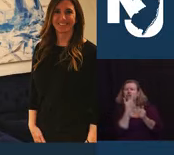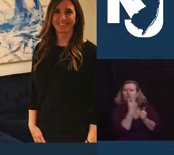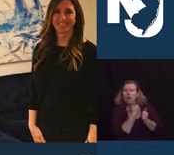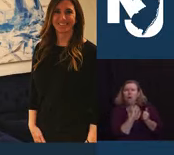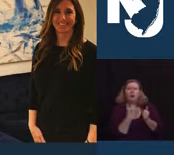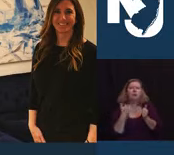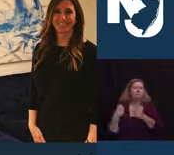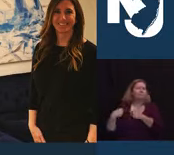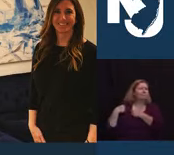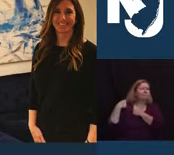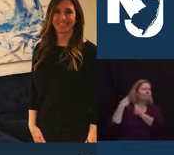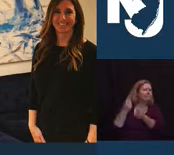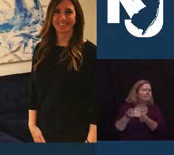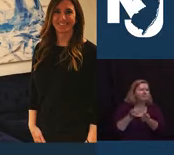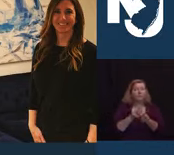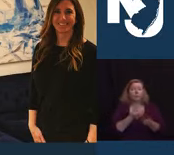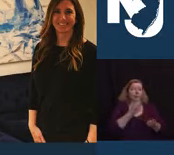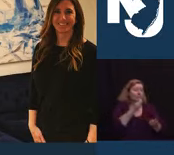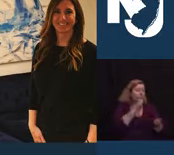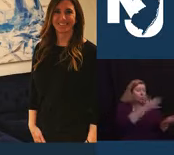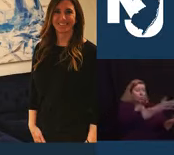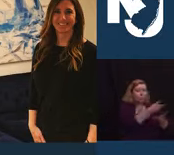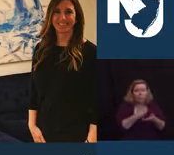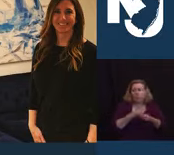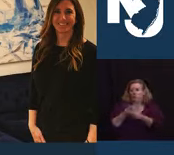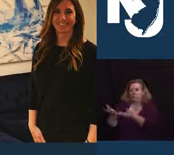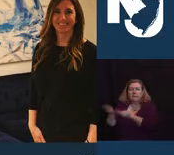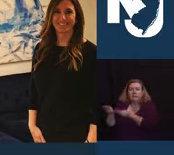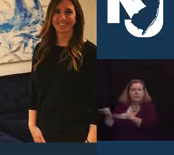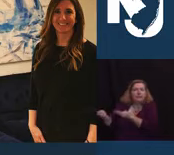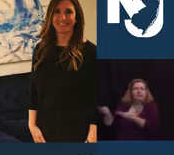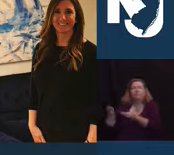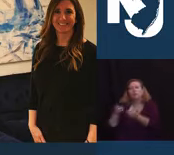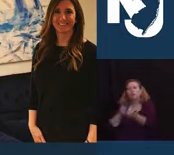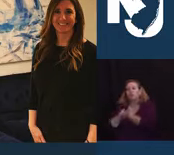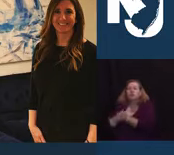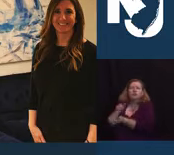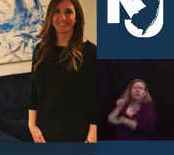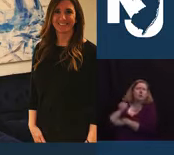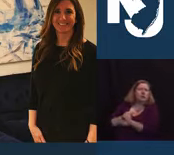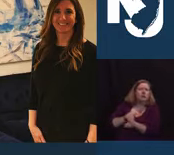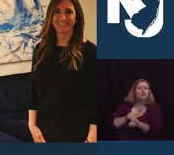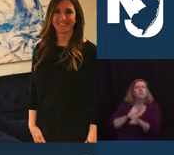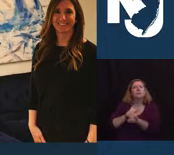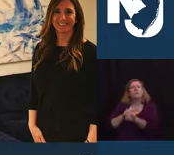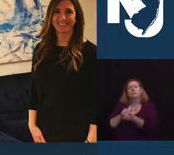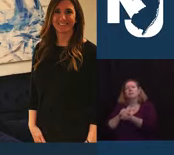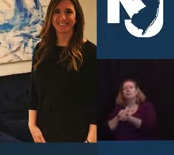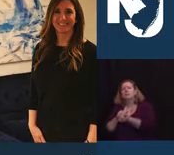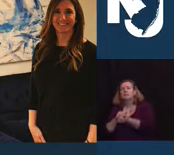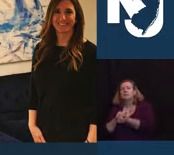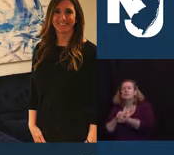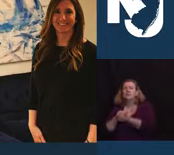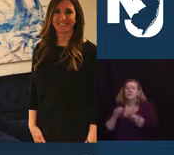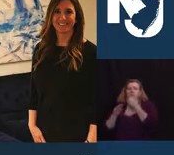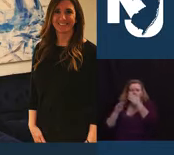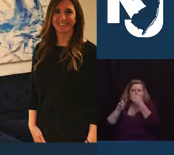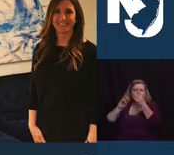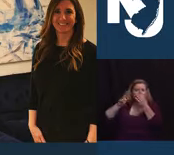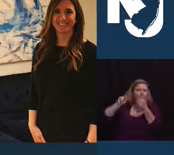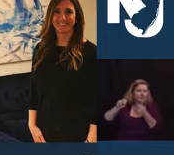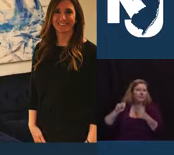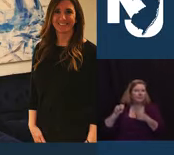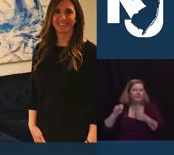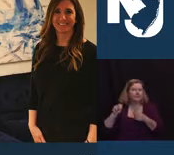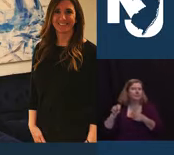feed frontline workers at Morristown Medical Center, as well as EMS, fire, and police personnel, Pat, in the Morris